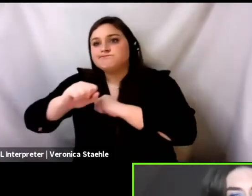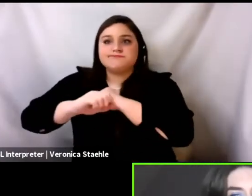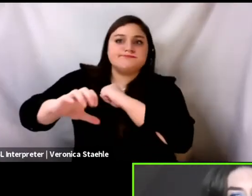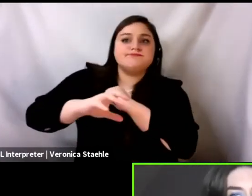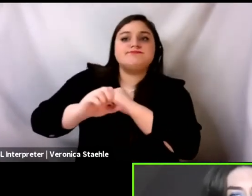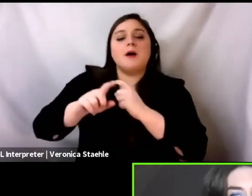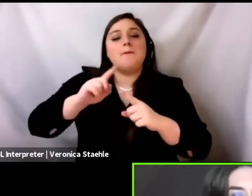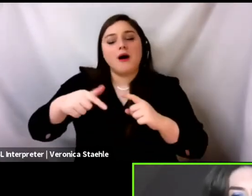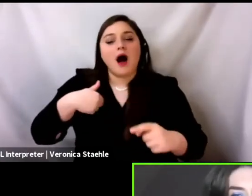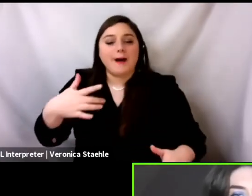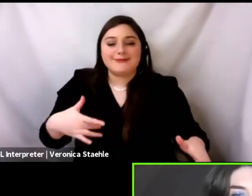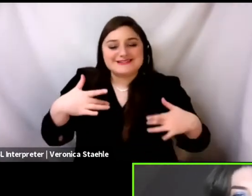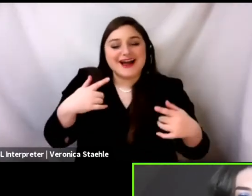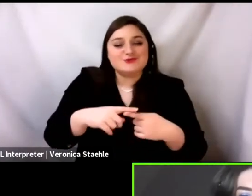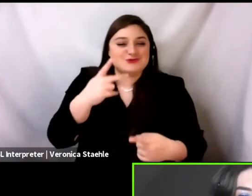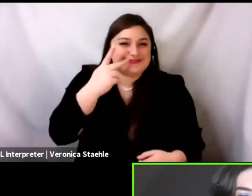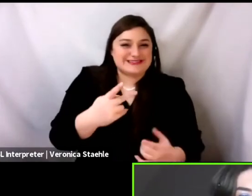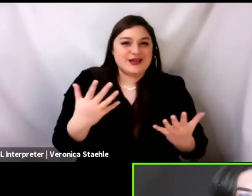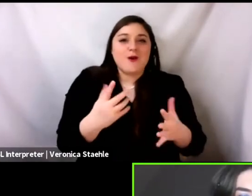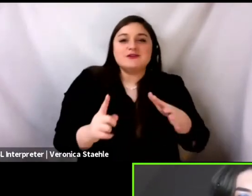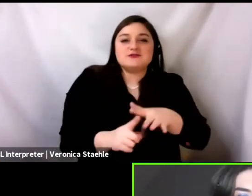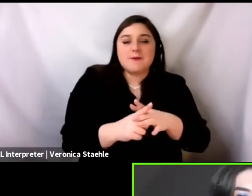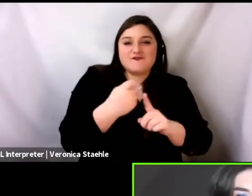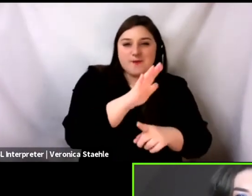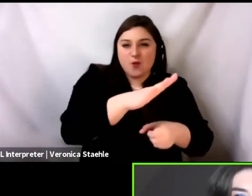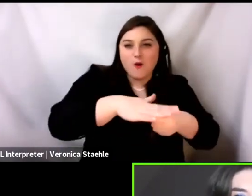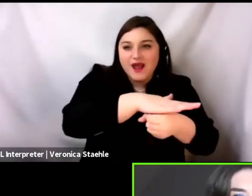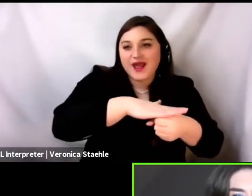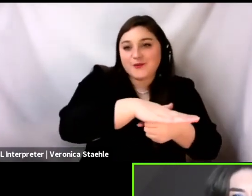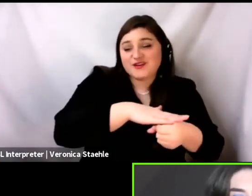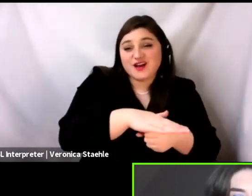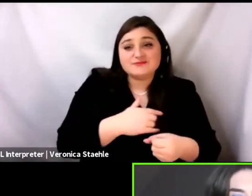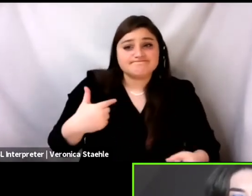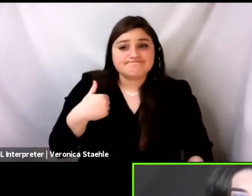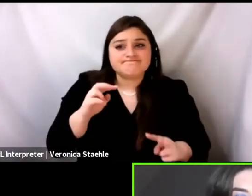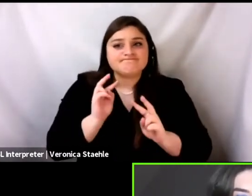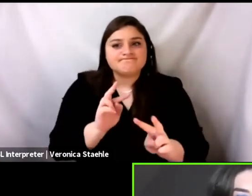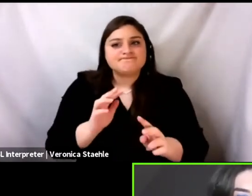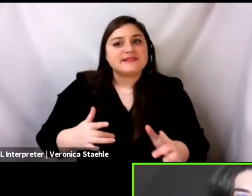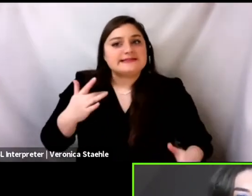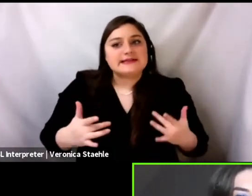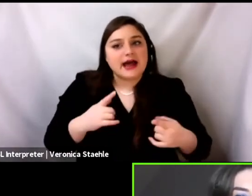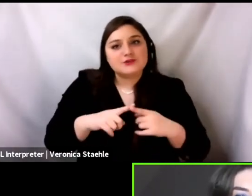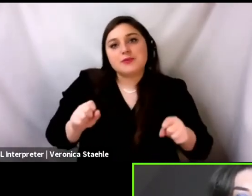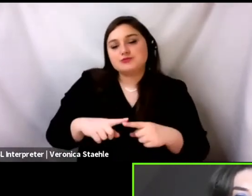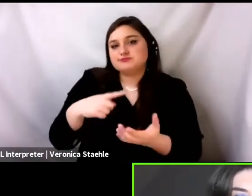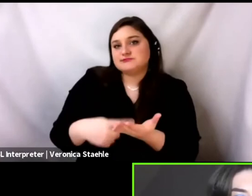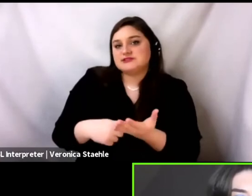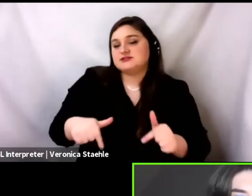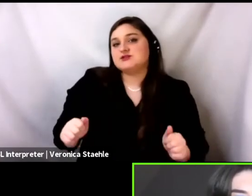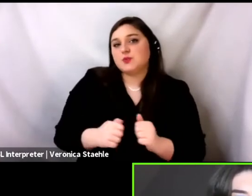I see coming out of the movement where you are. And yeah, just super excited to be able to have this conversation with you,